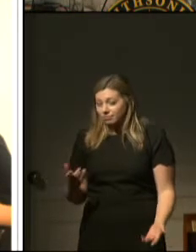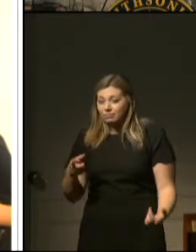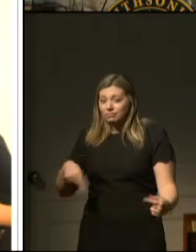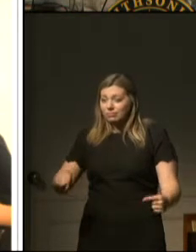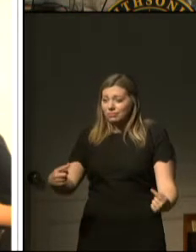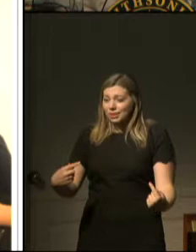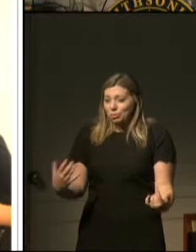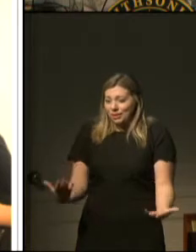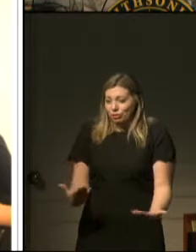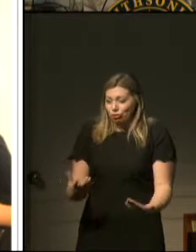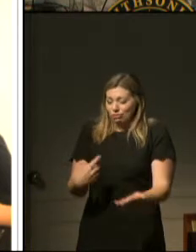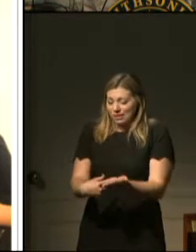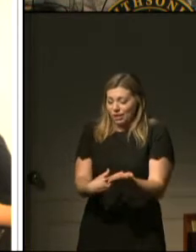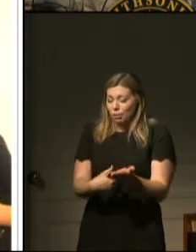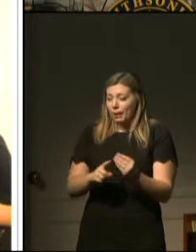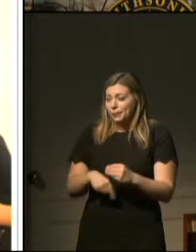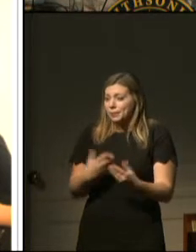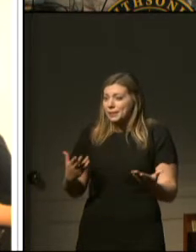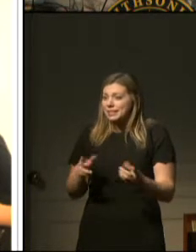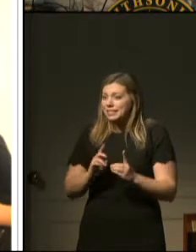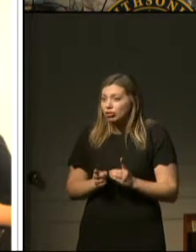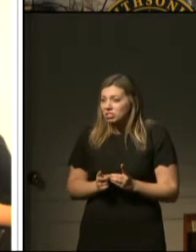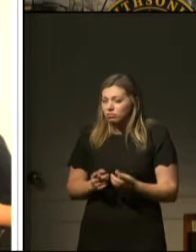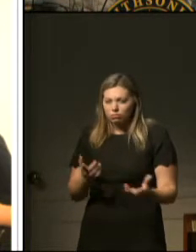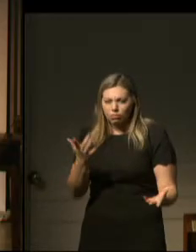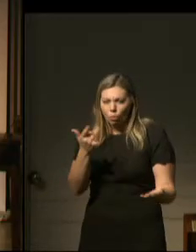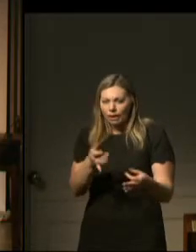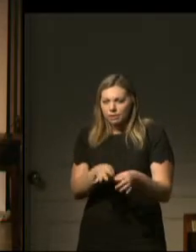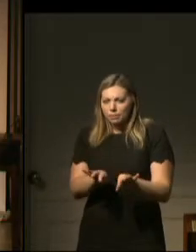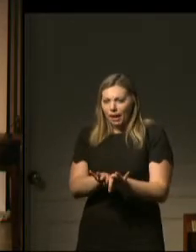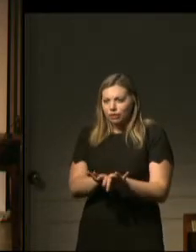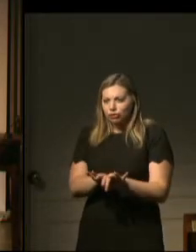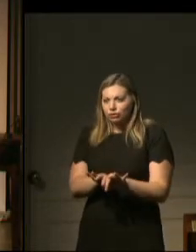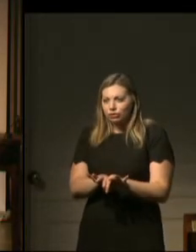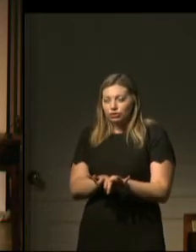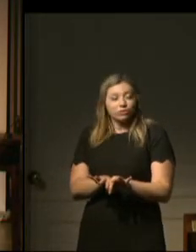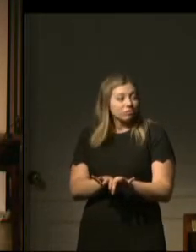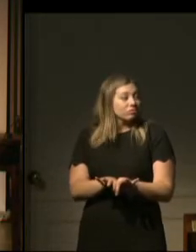You're here talking about digitization and why does it matter? It